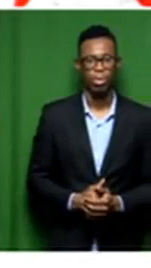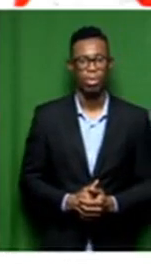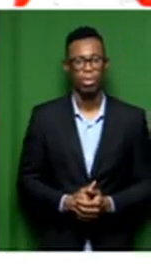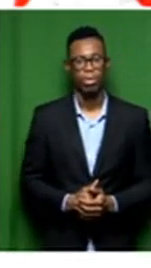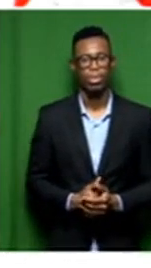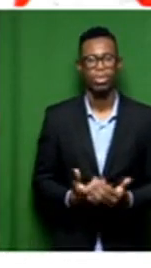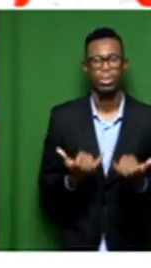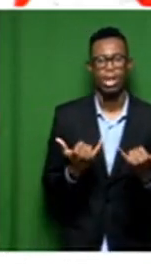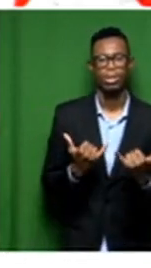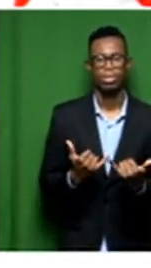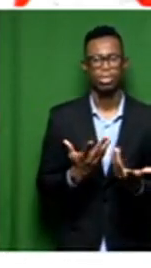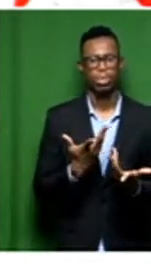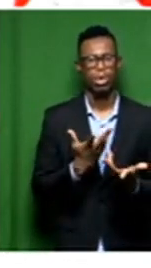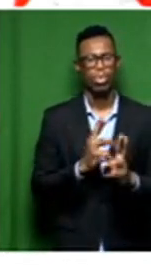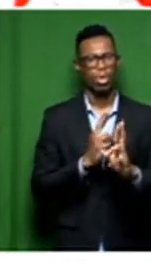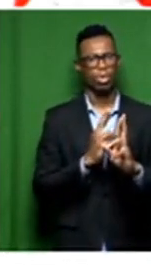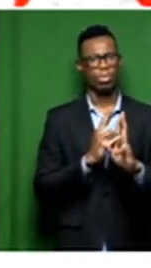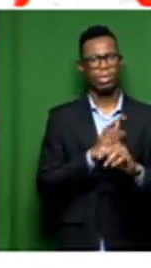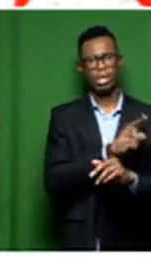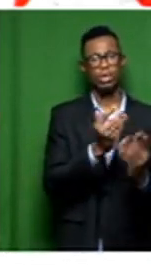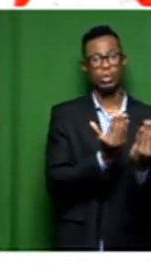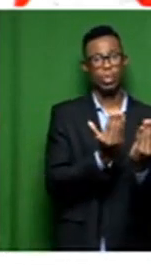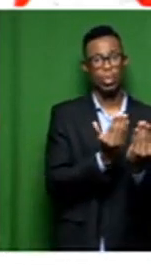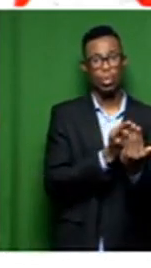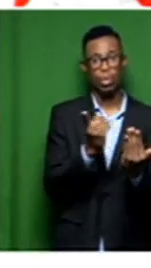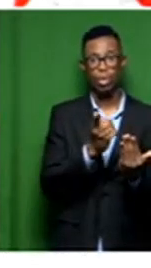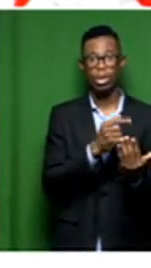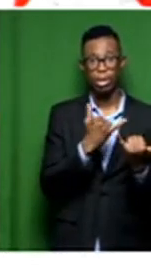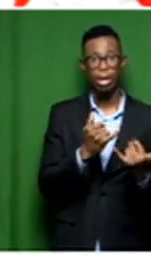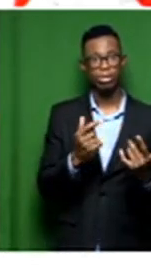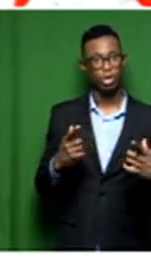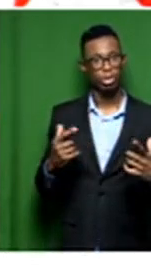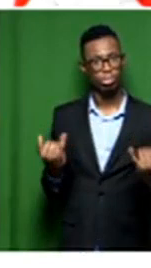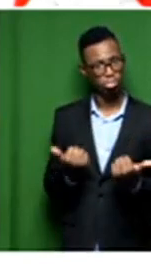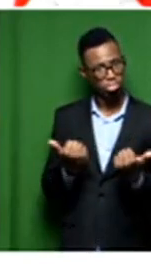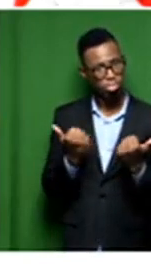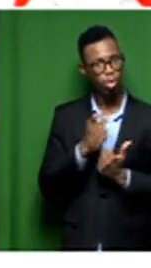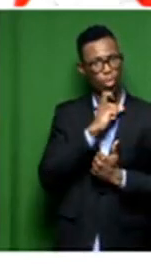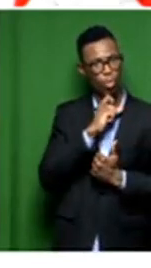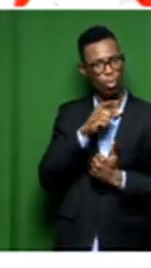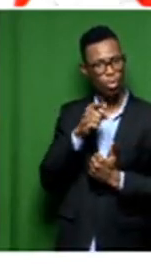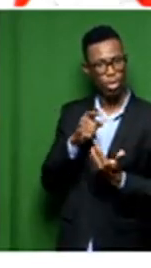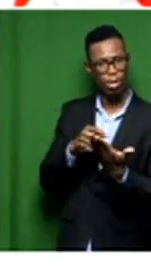the response. What's been the response from the schools that are already using this?